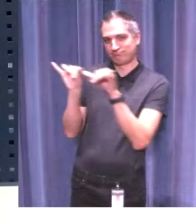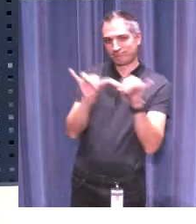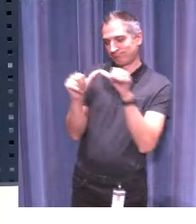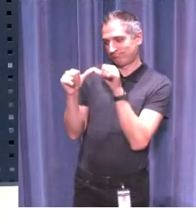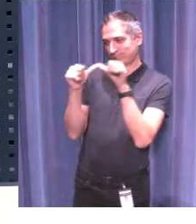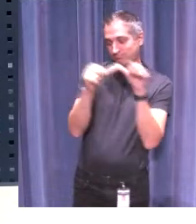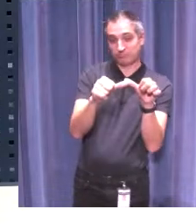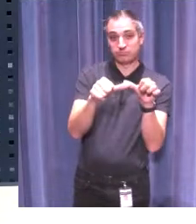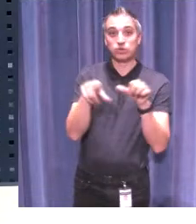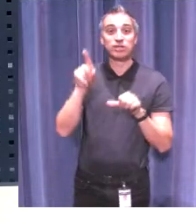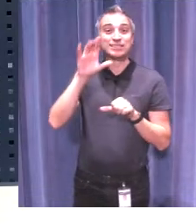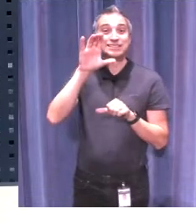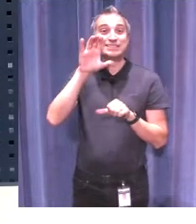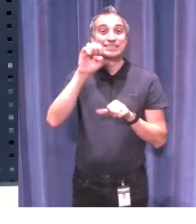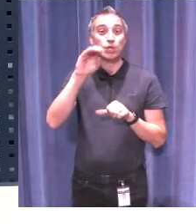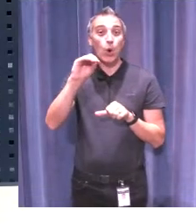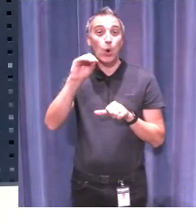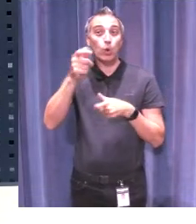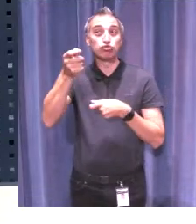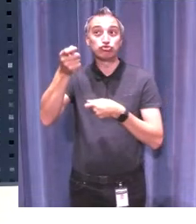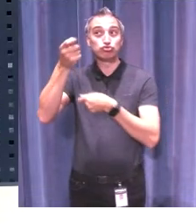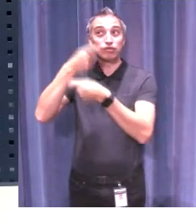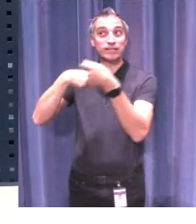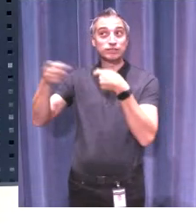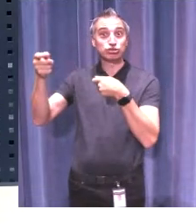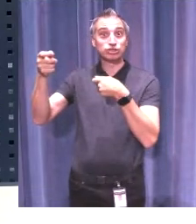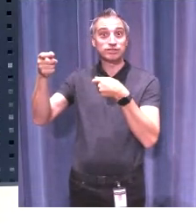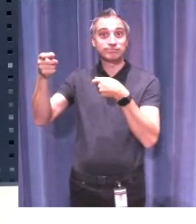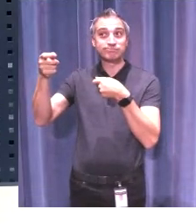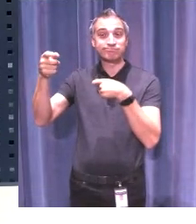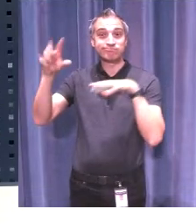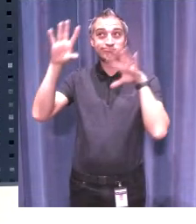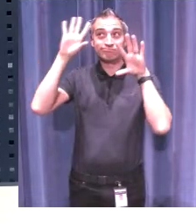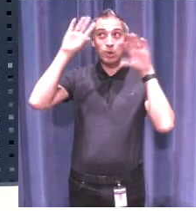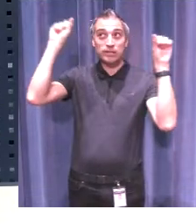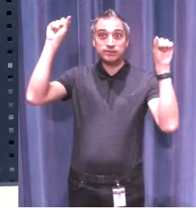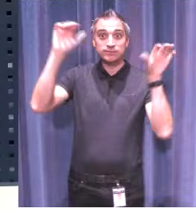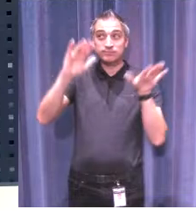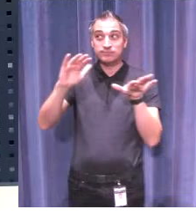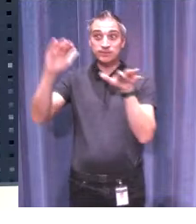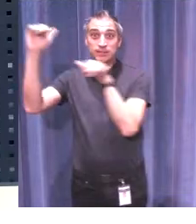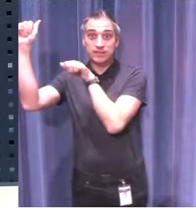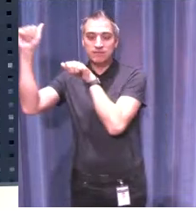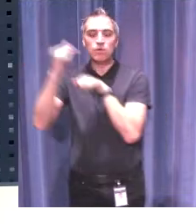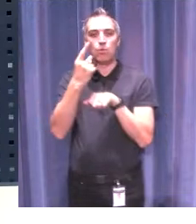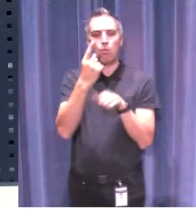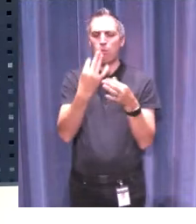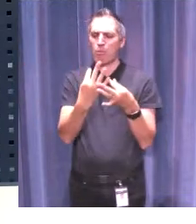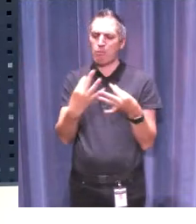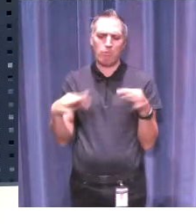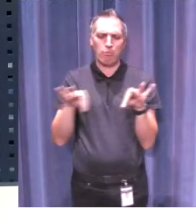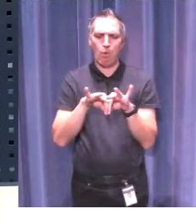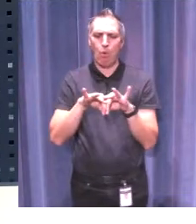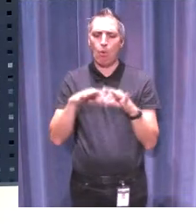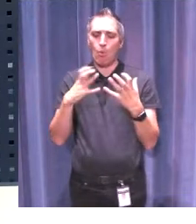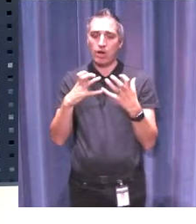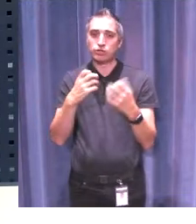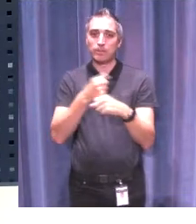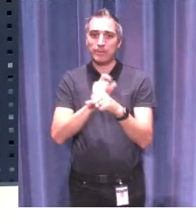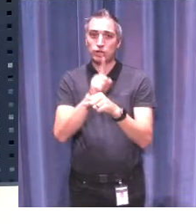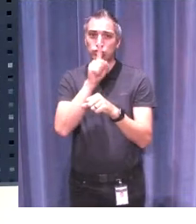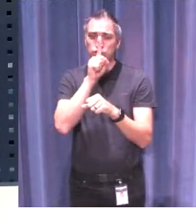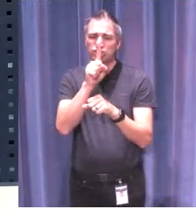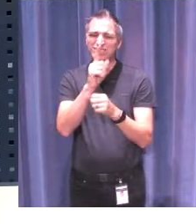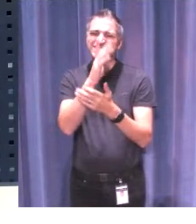Anytime you have a CEO transition, one of the key things that you want to try to have is